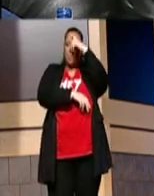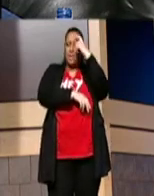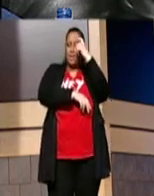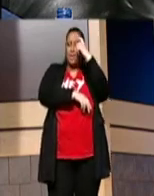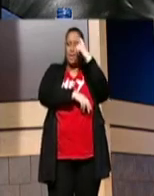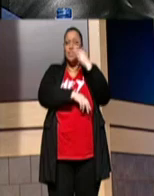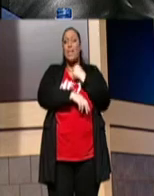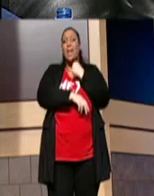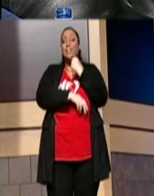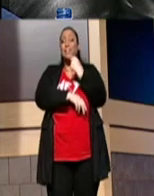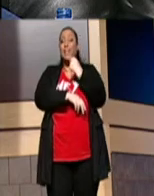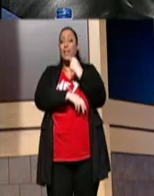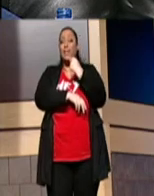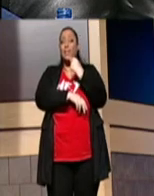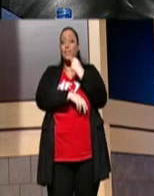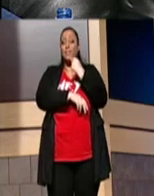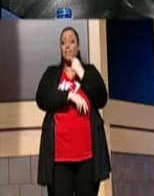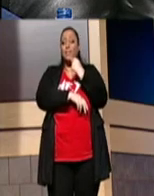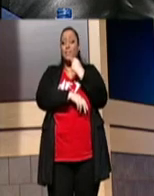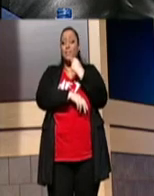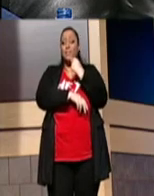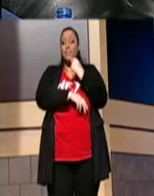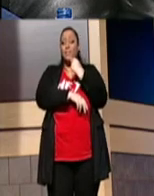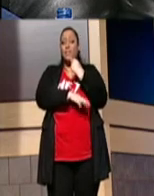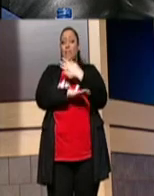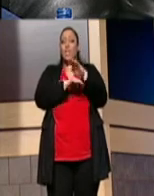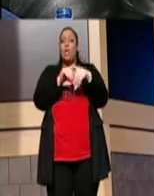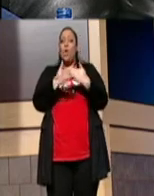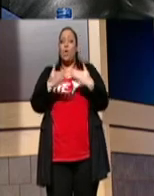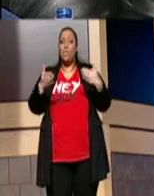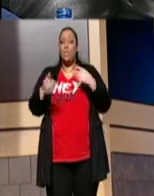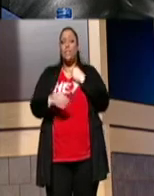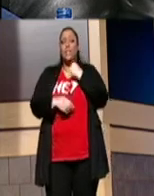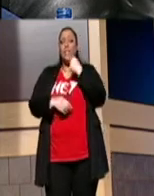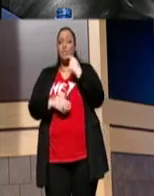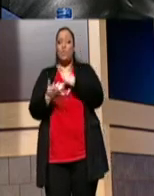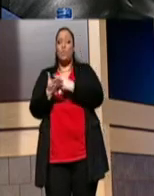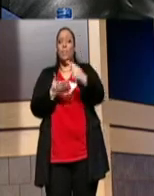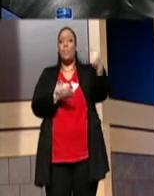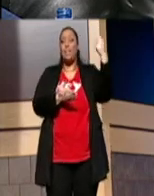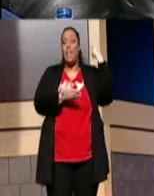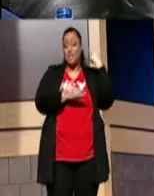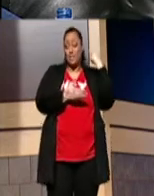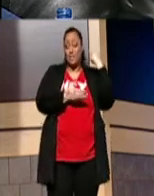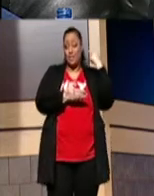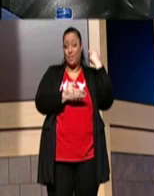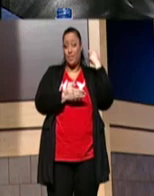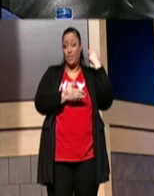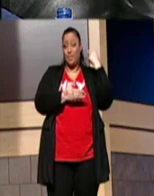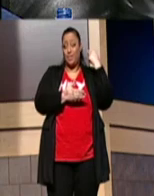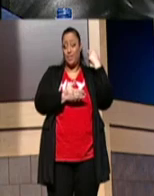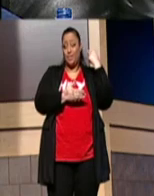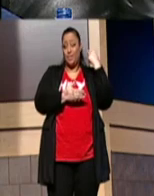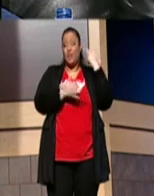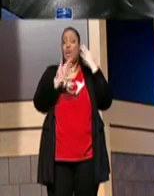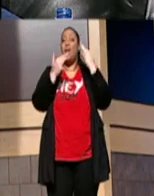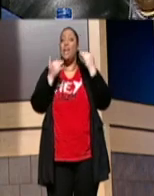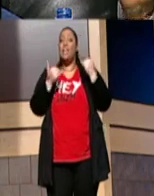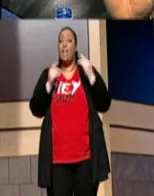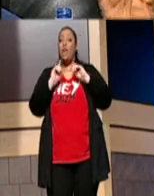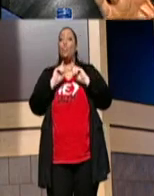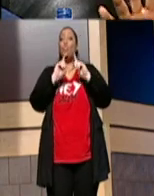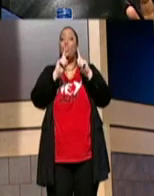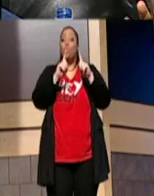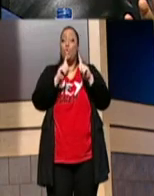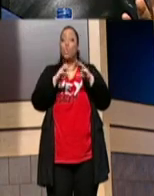I said this call things. I told them the last Sunday that we had service. I said, now, you go into